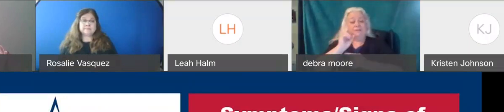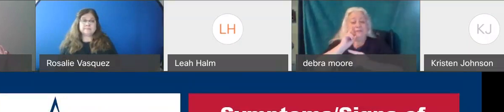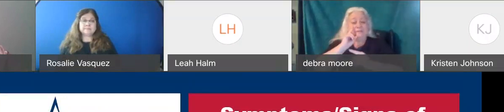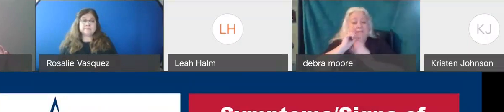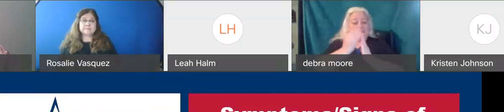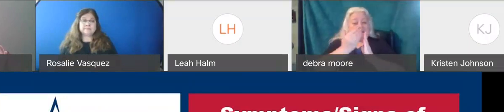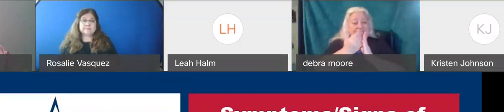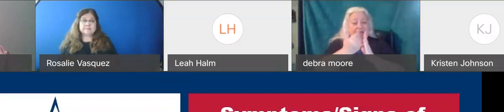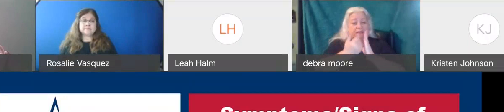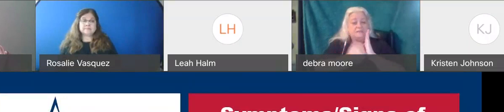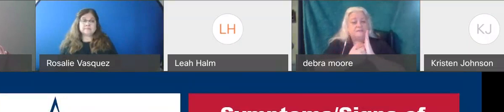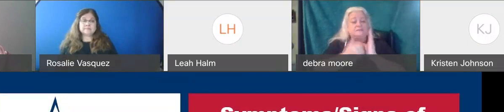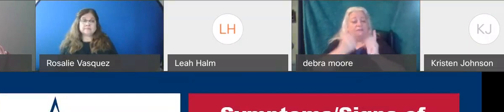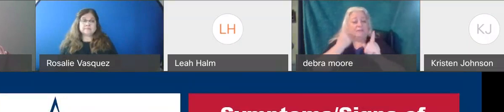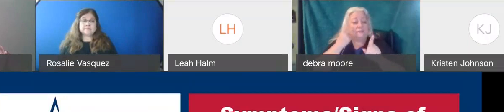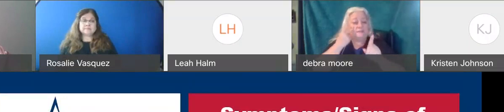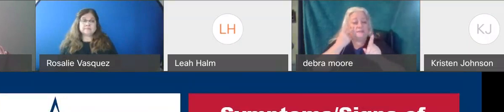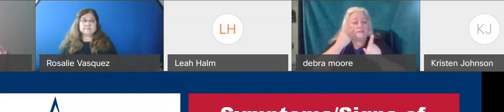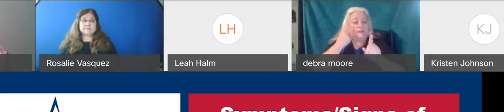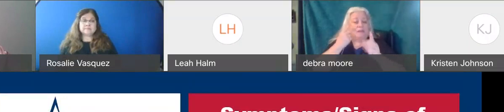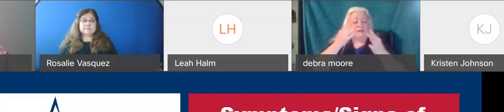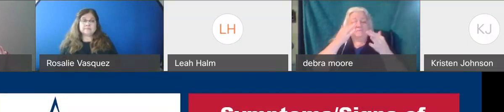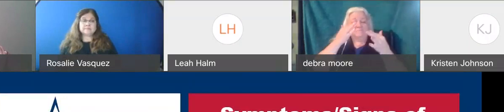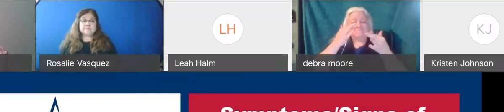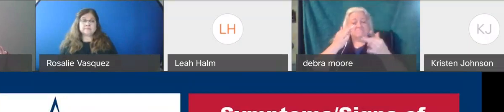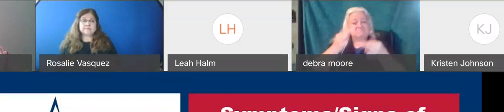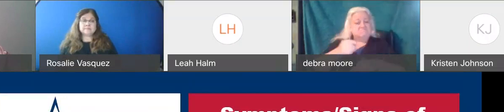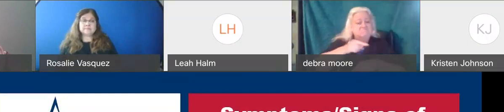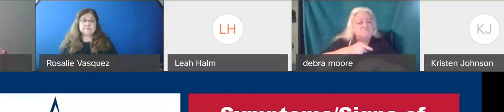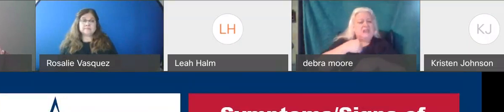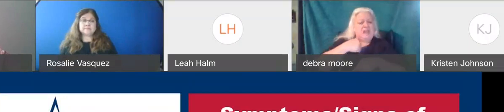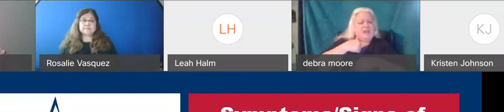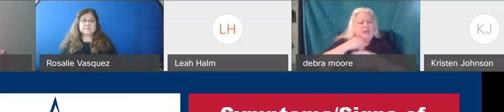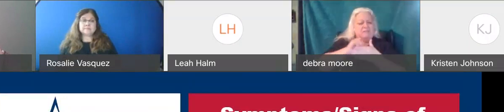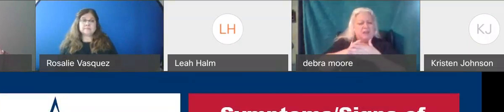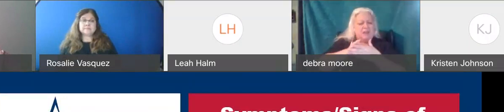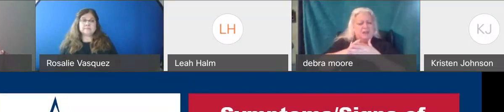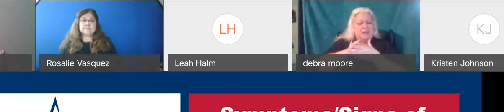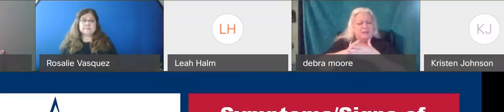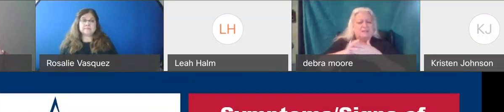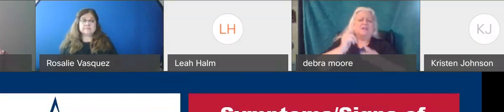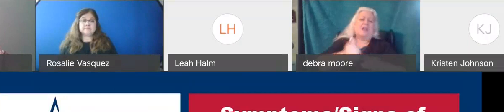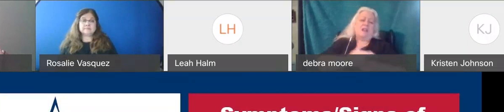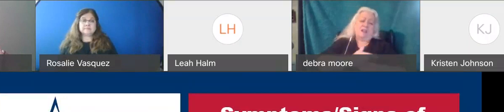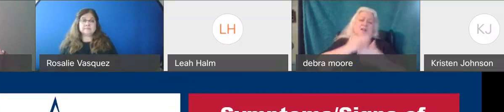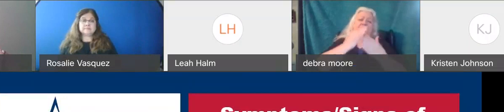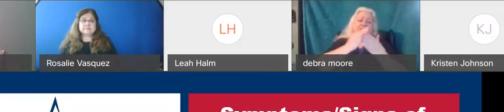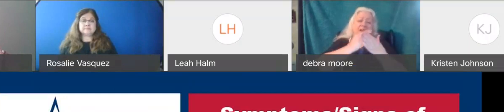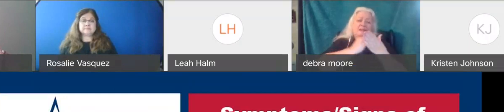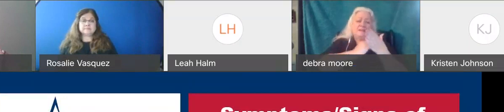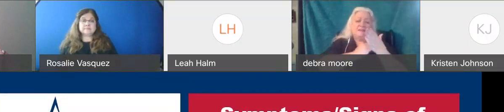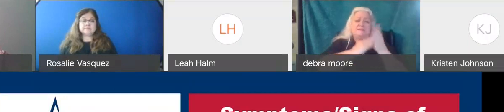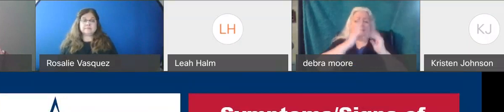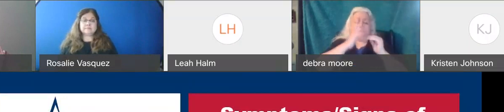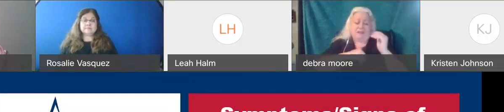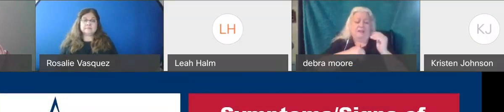these so that you are able to detect if someone you know is exhibiting any of them. This is a longer list than those for the alcohol